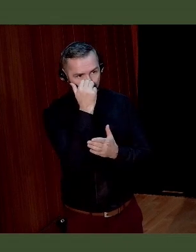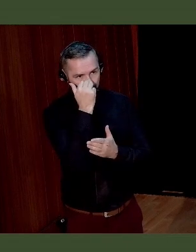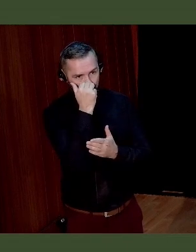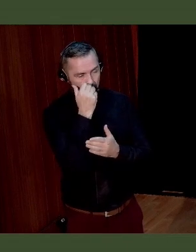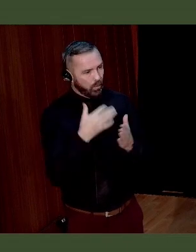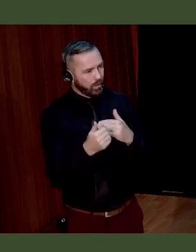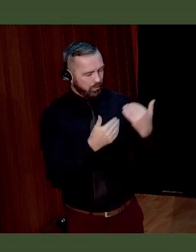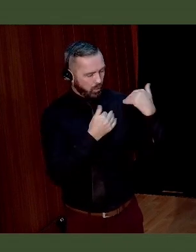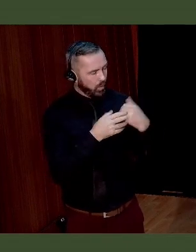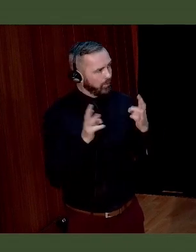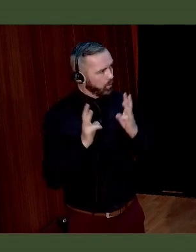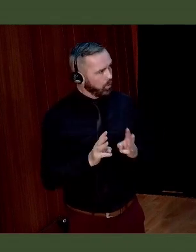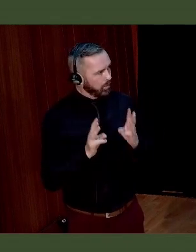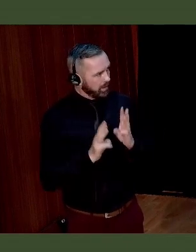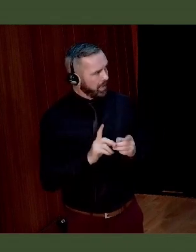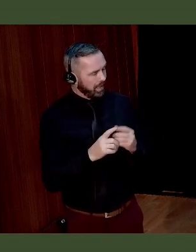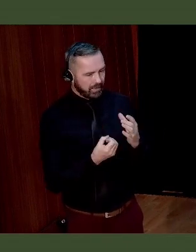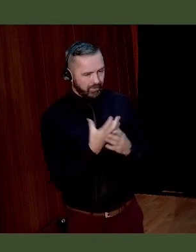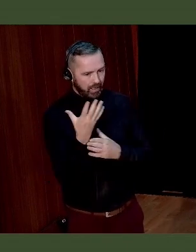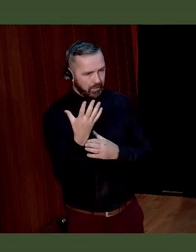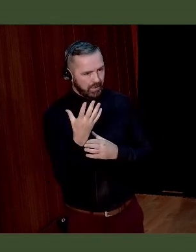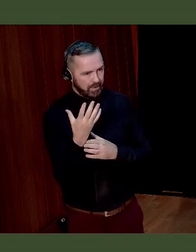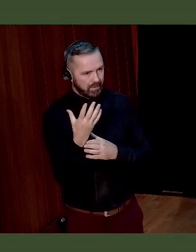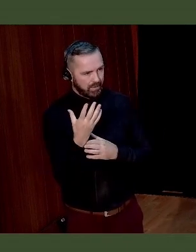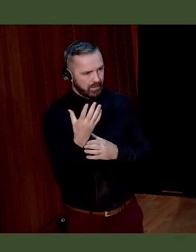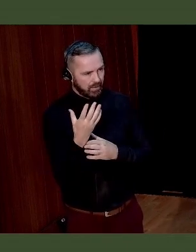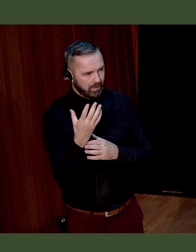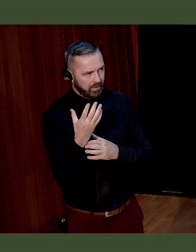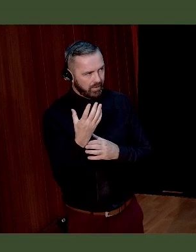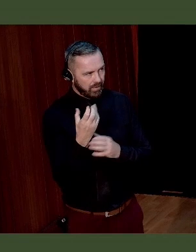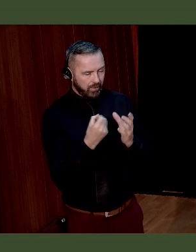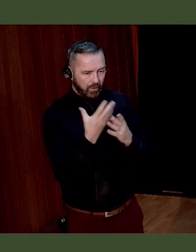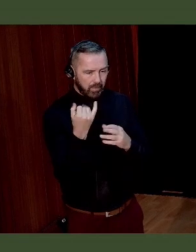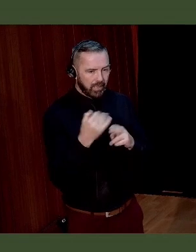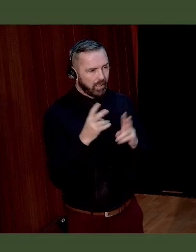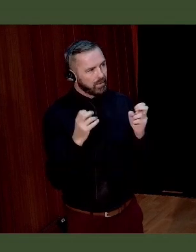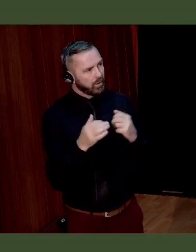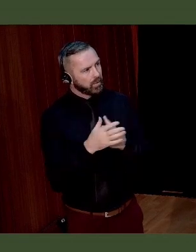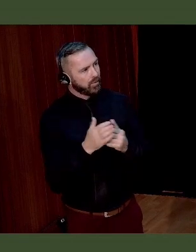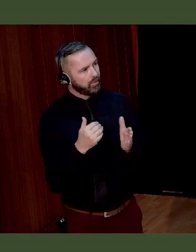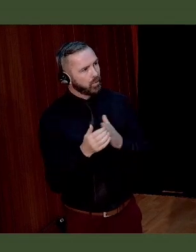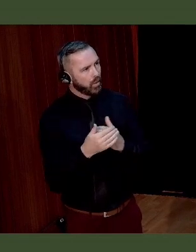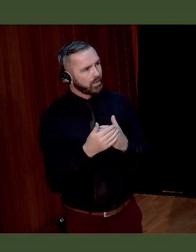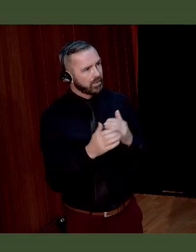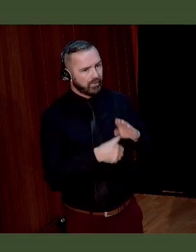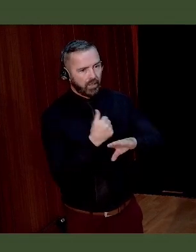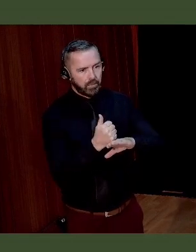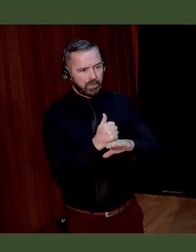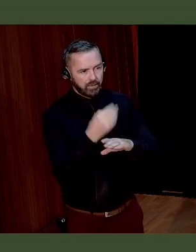role of women and the development of in terms of the foundation of the